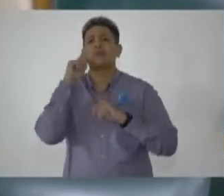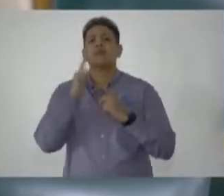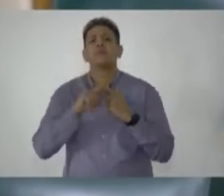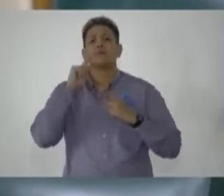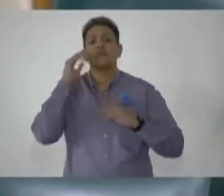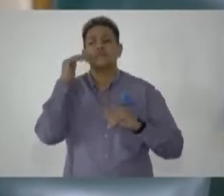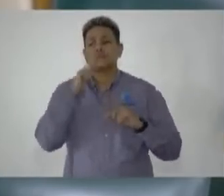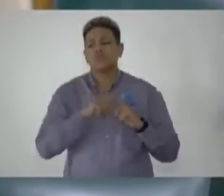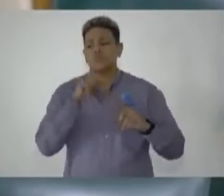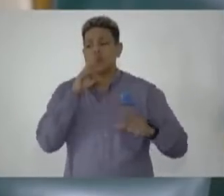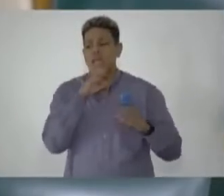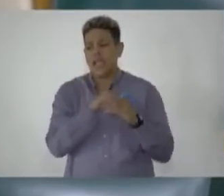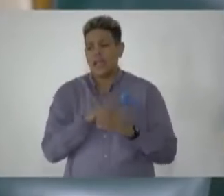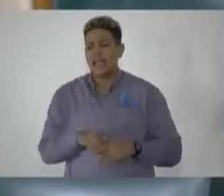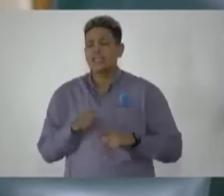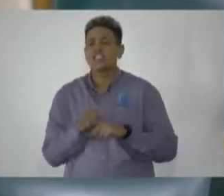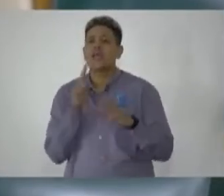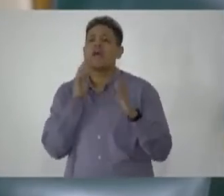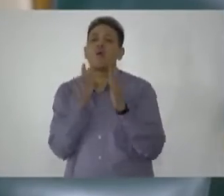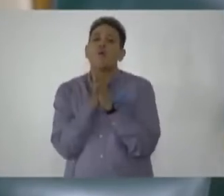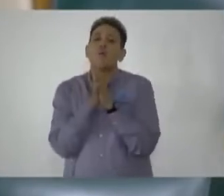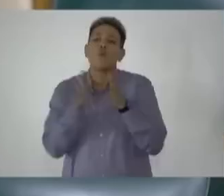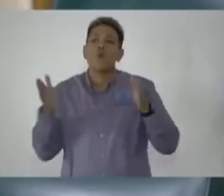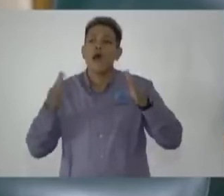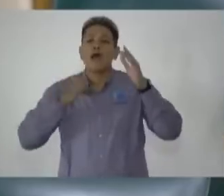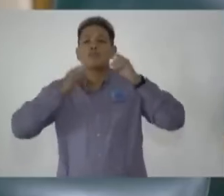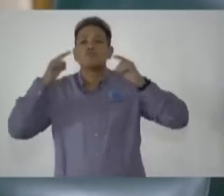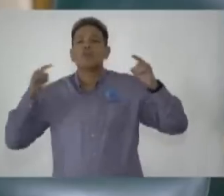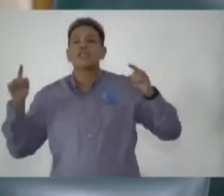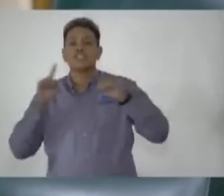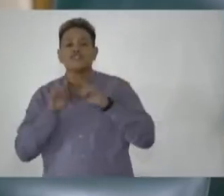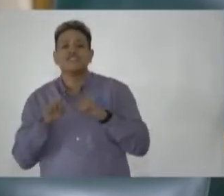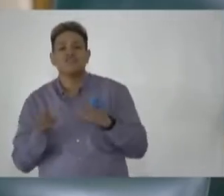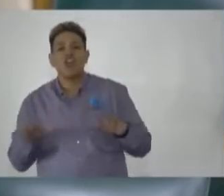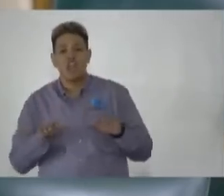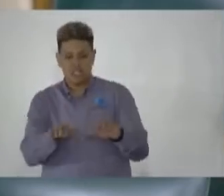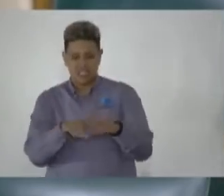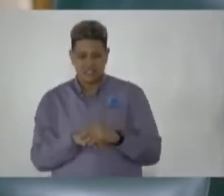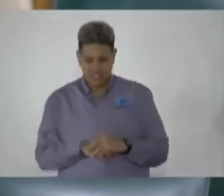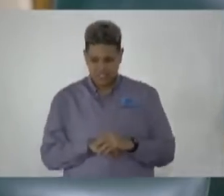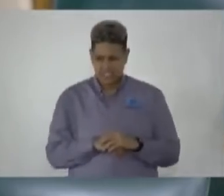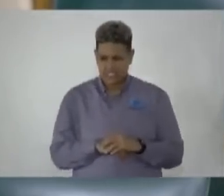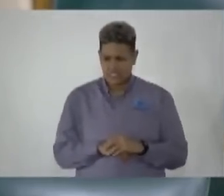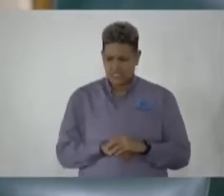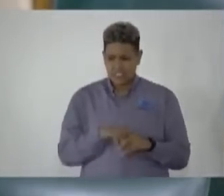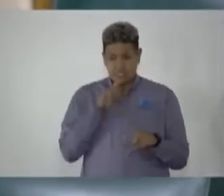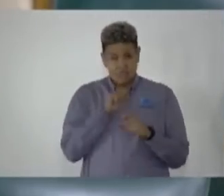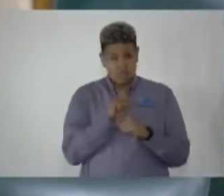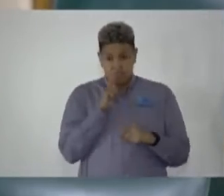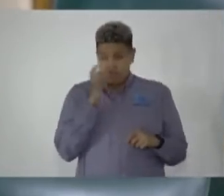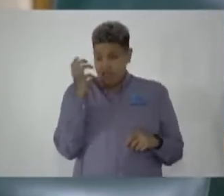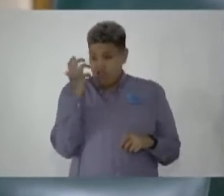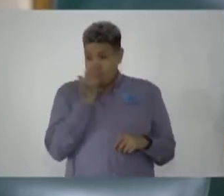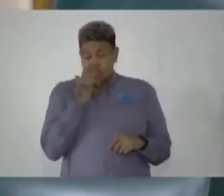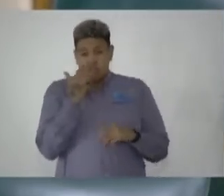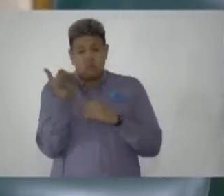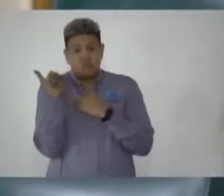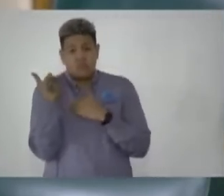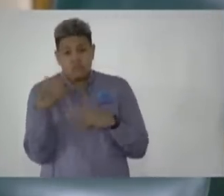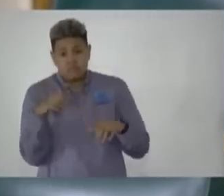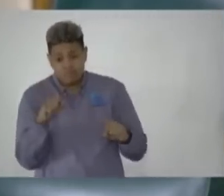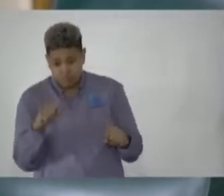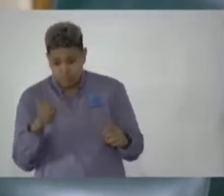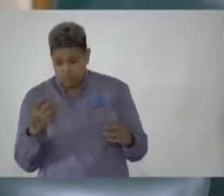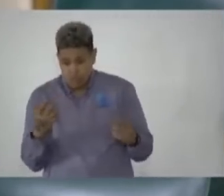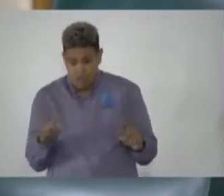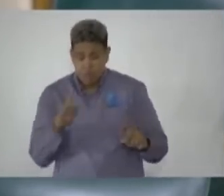anticipated to engage in a wide range of activities. It's an awesome responsibility to be